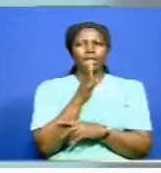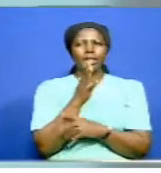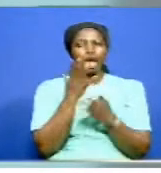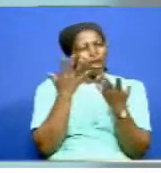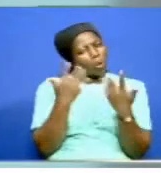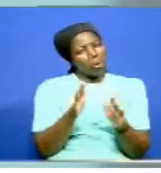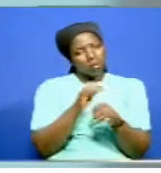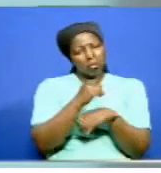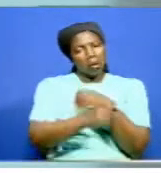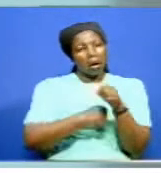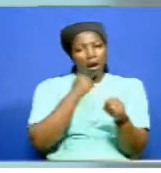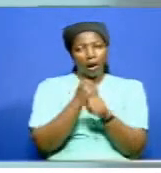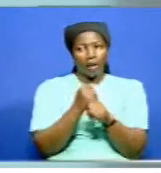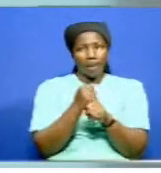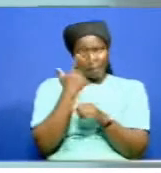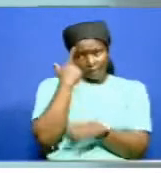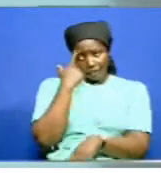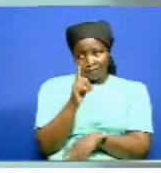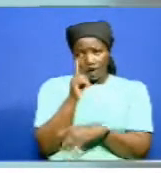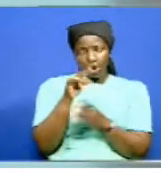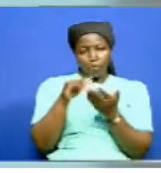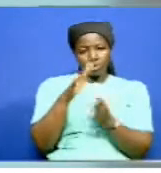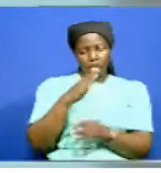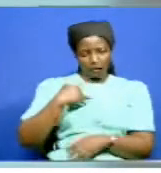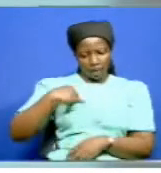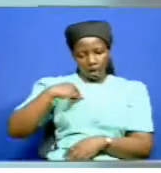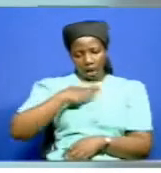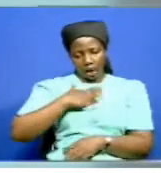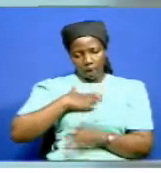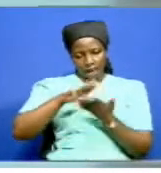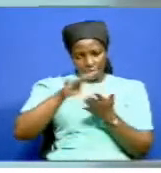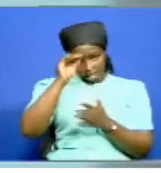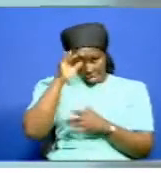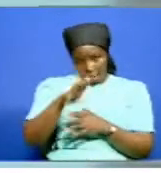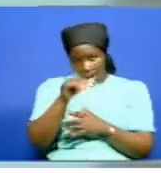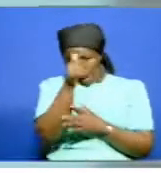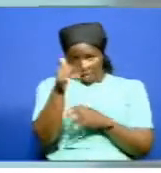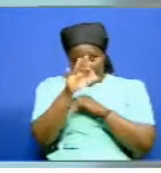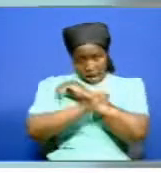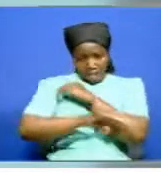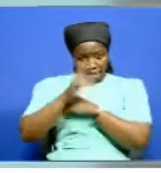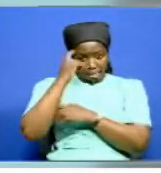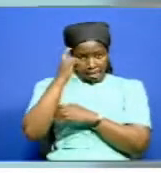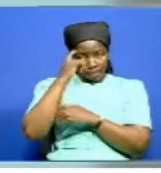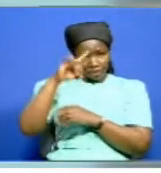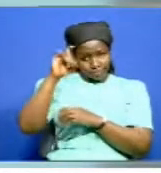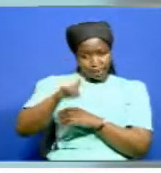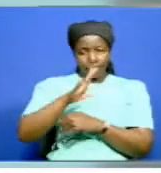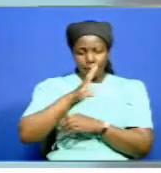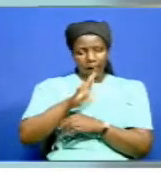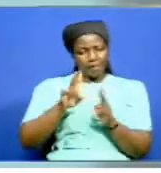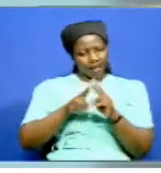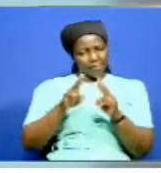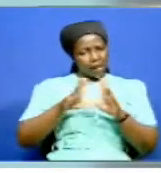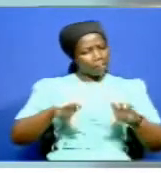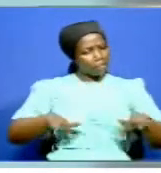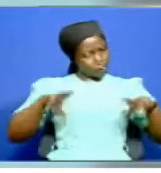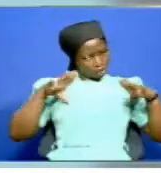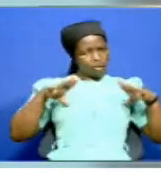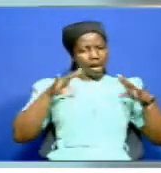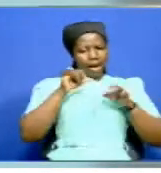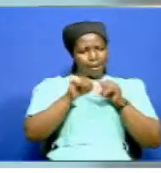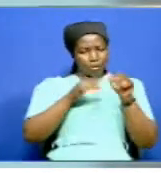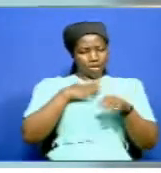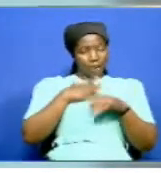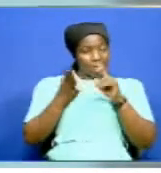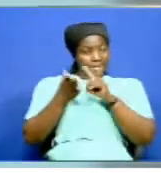year for most of our learners. So as a country, I think we need to be very proud of what we've been able to achieve,